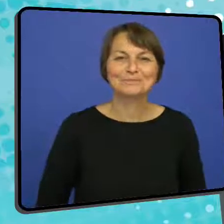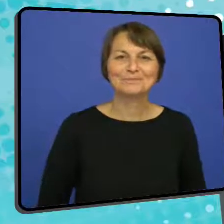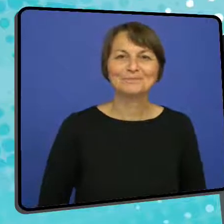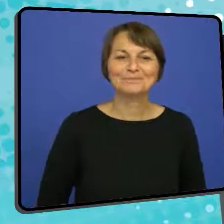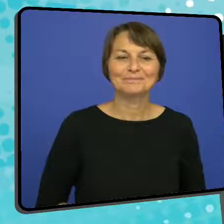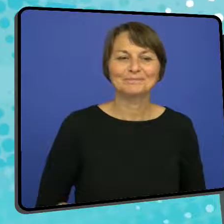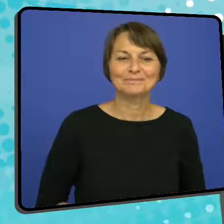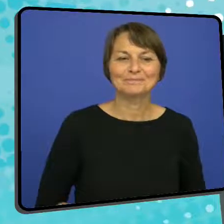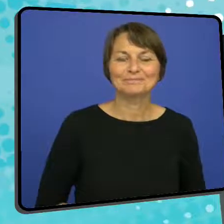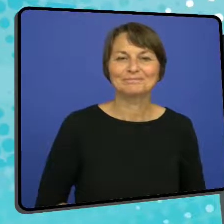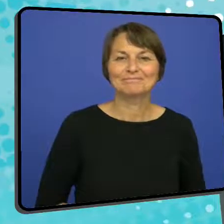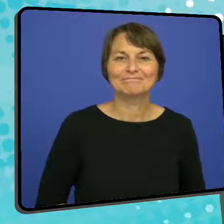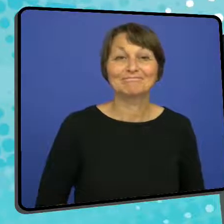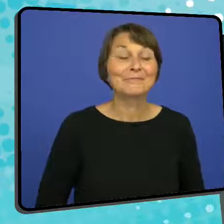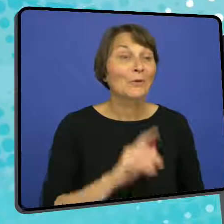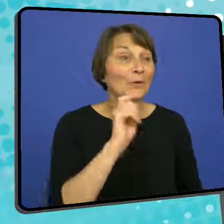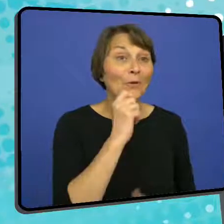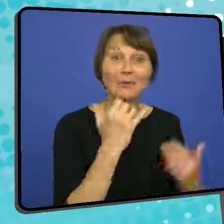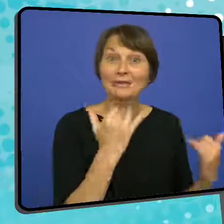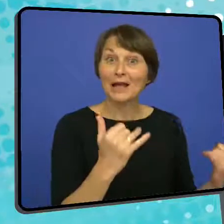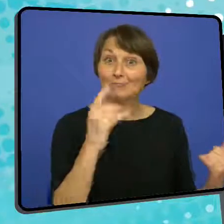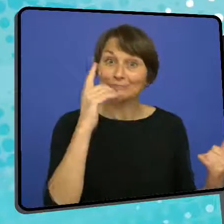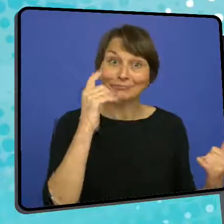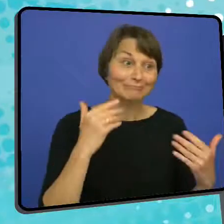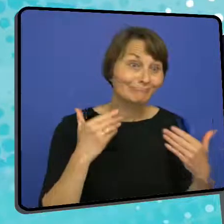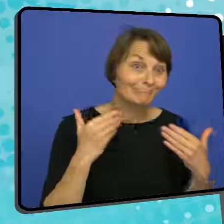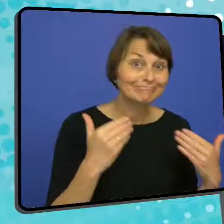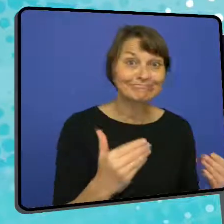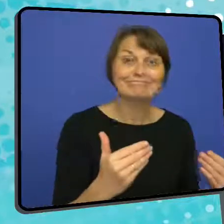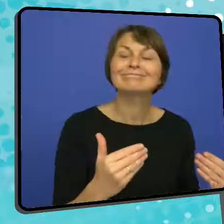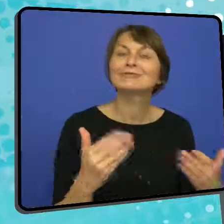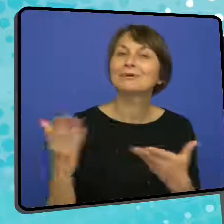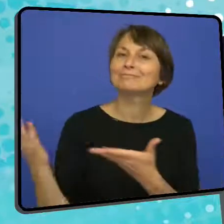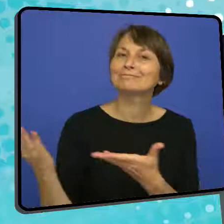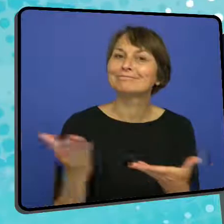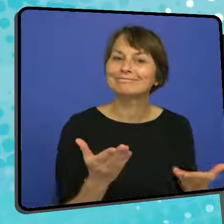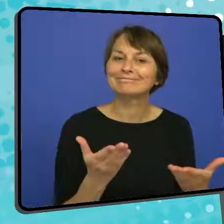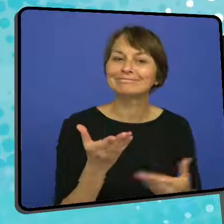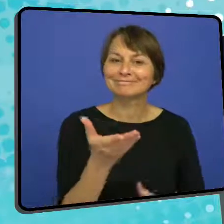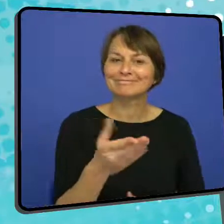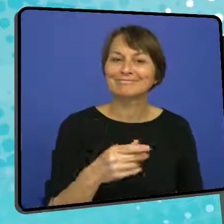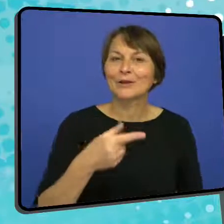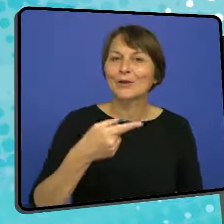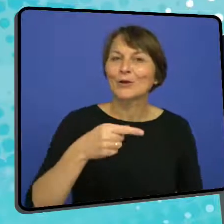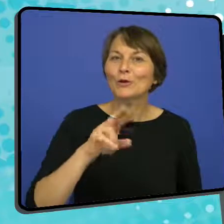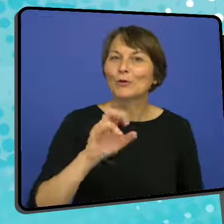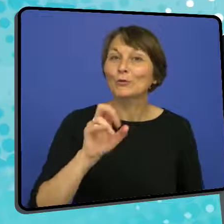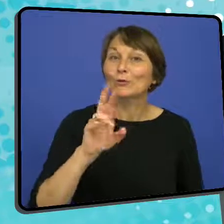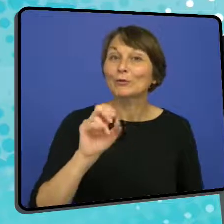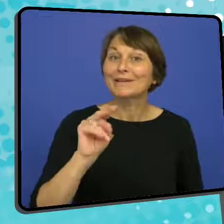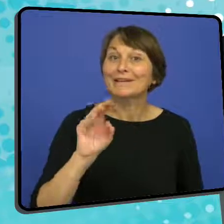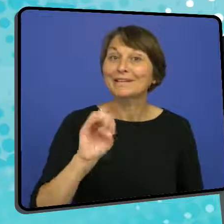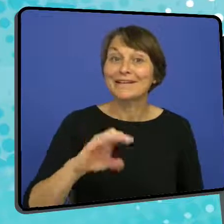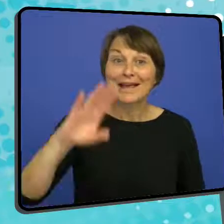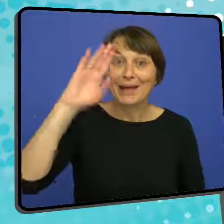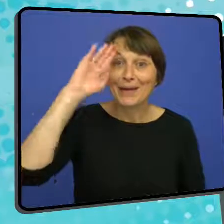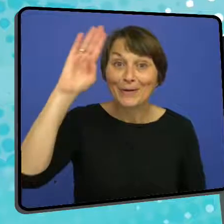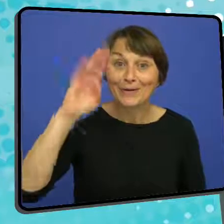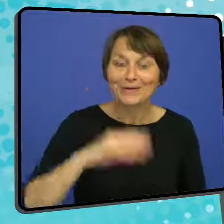Cool, so let's get started and ask Quirine to the stage. Hi, Quirine.